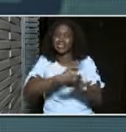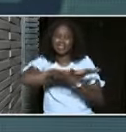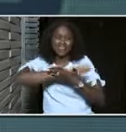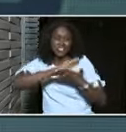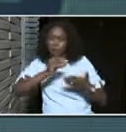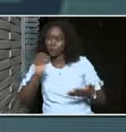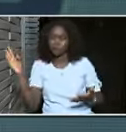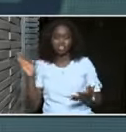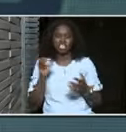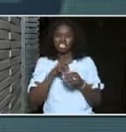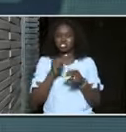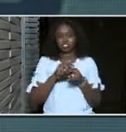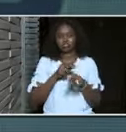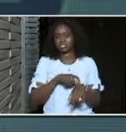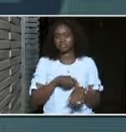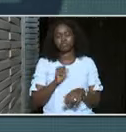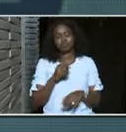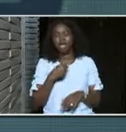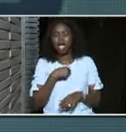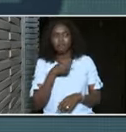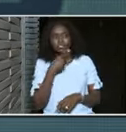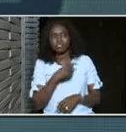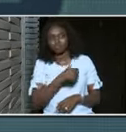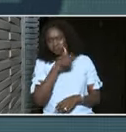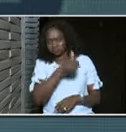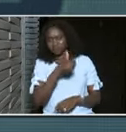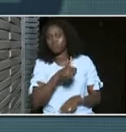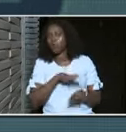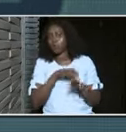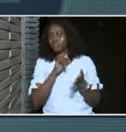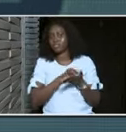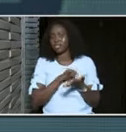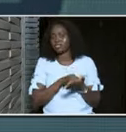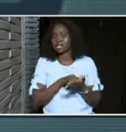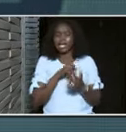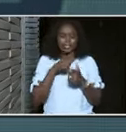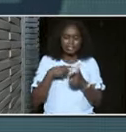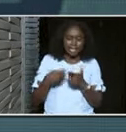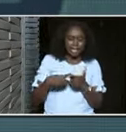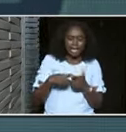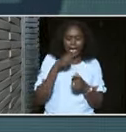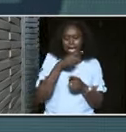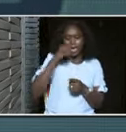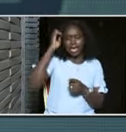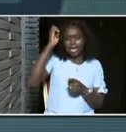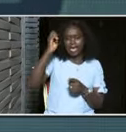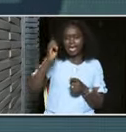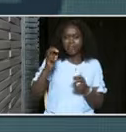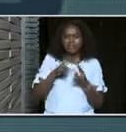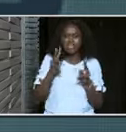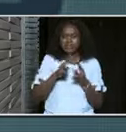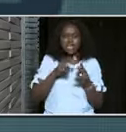So I'll say kudos on that. Then he's particularly passionate about